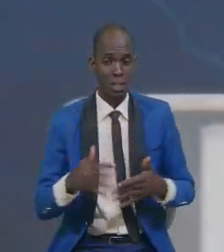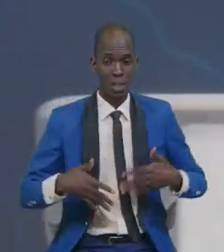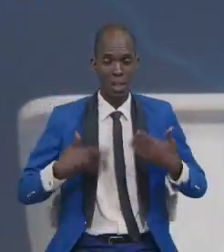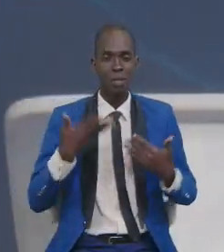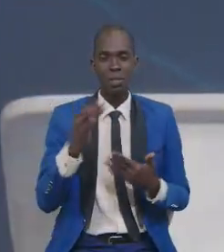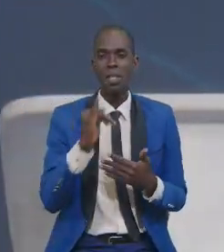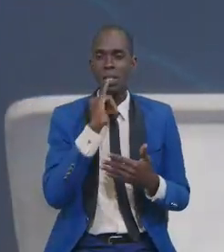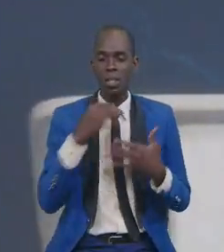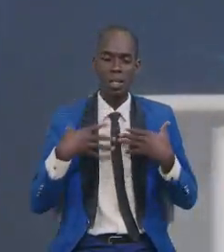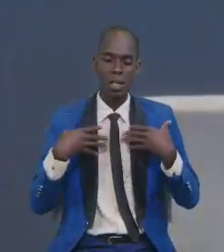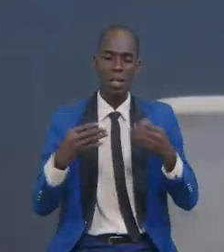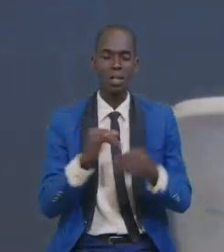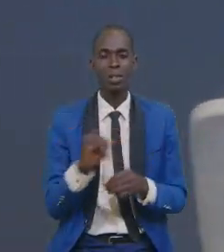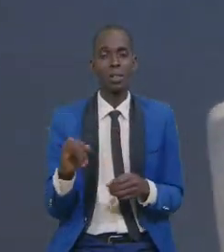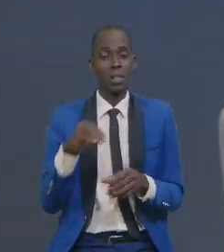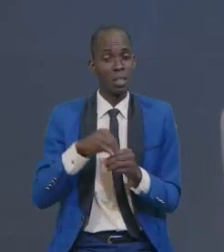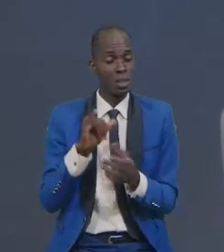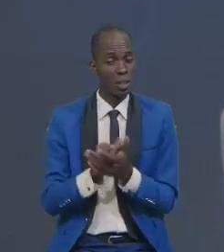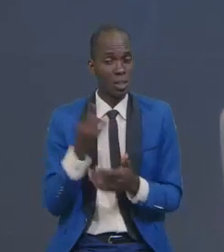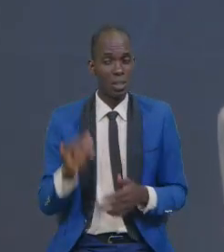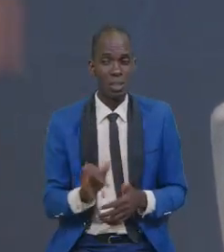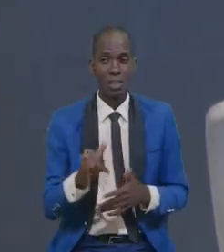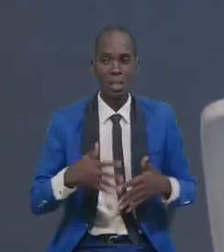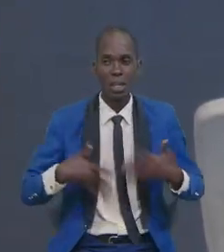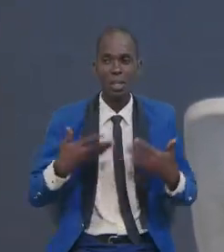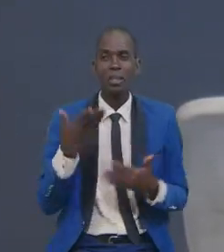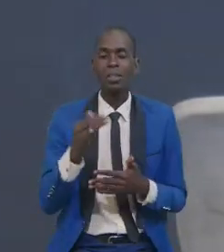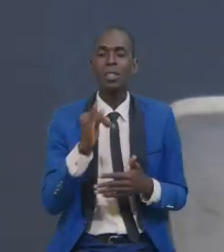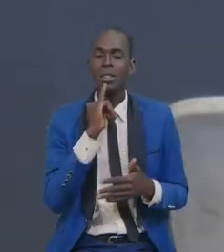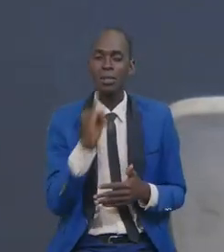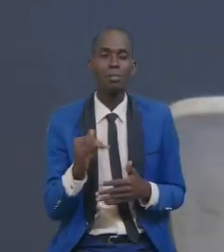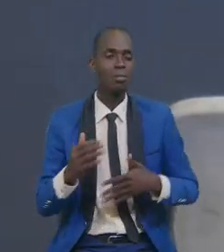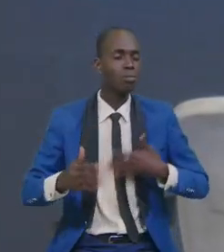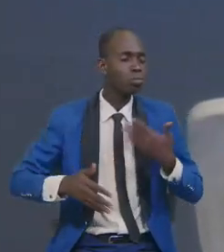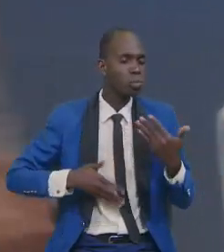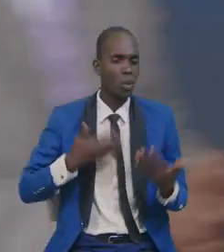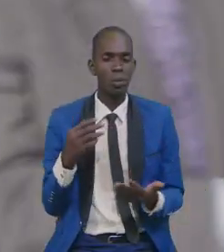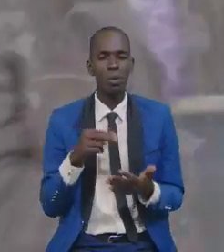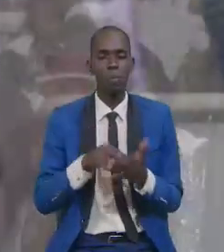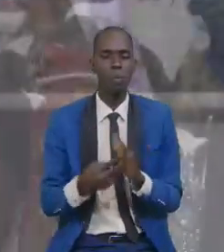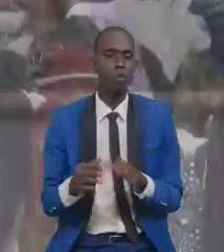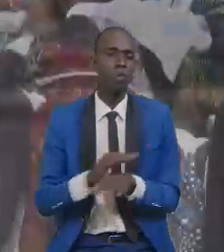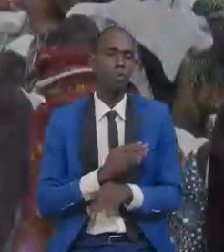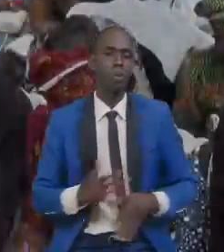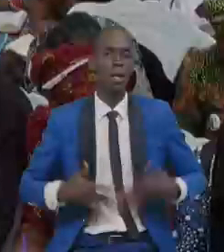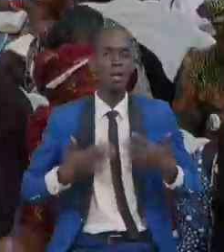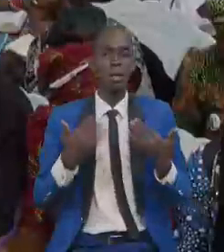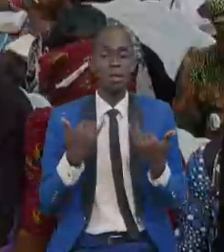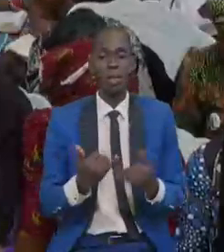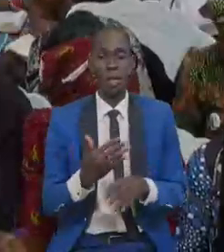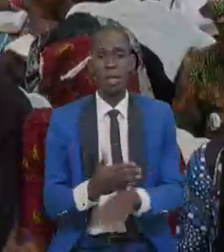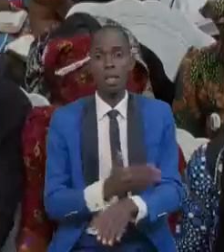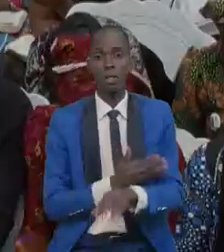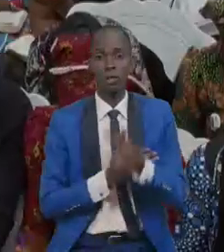eternal life, there is a happy, joyful, purposeful life. We're looking at number two here.